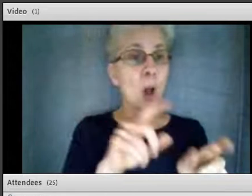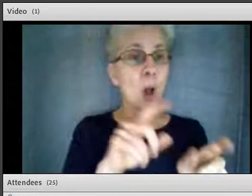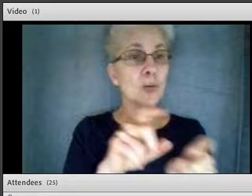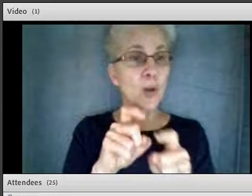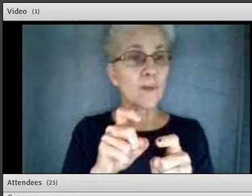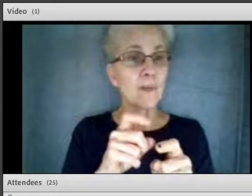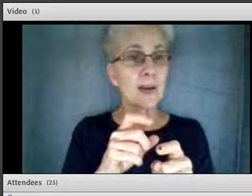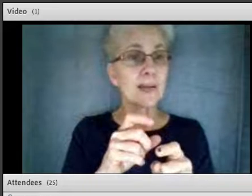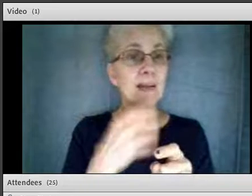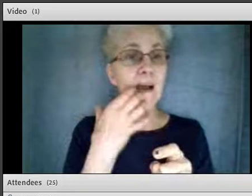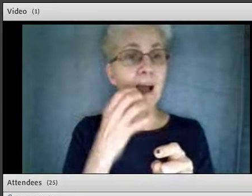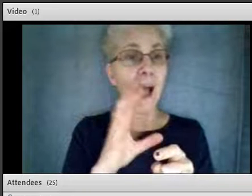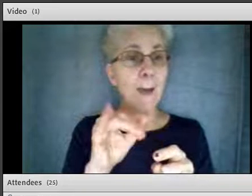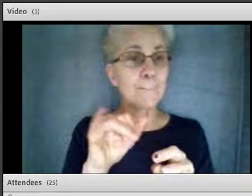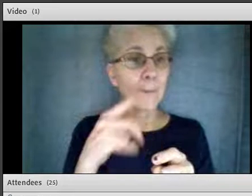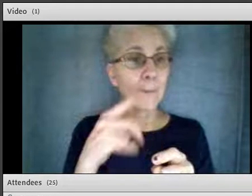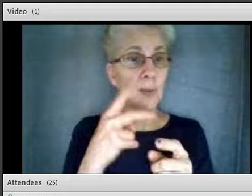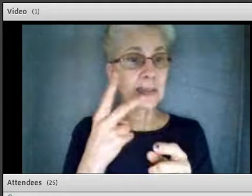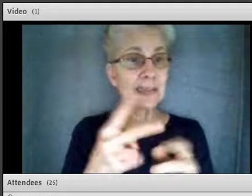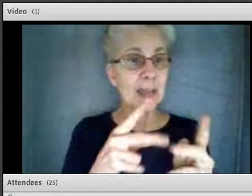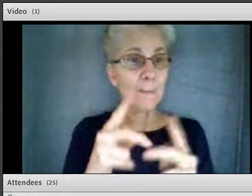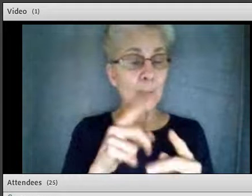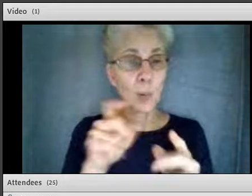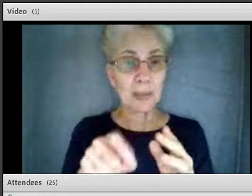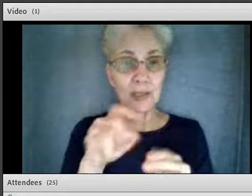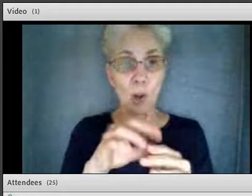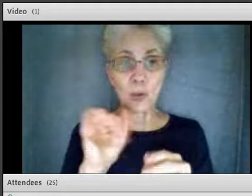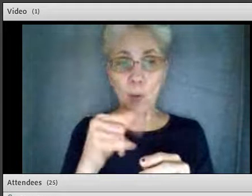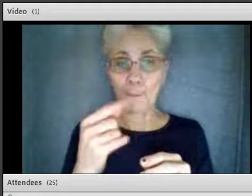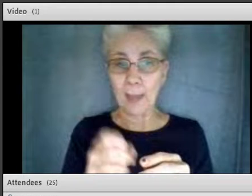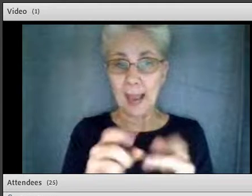people clicked on your page, and then again, analytics.